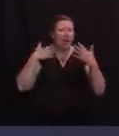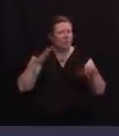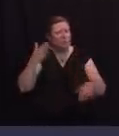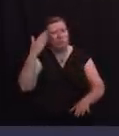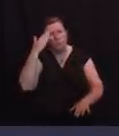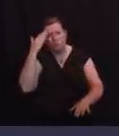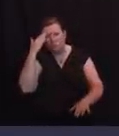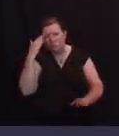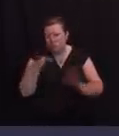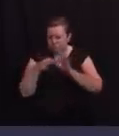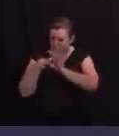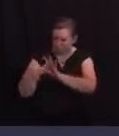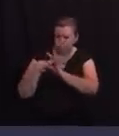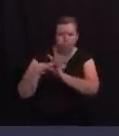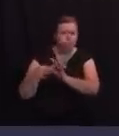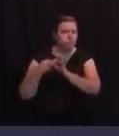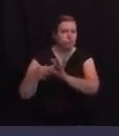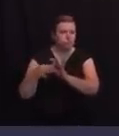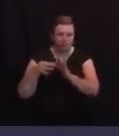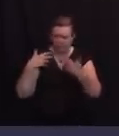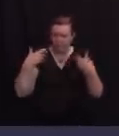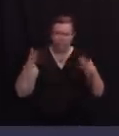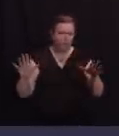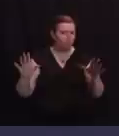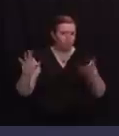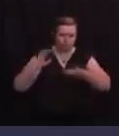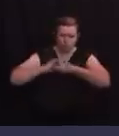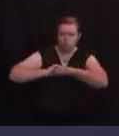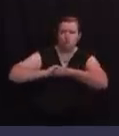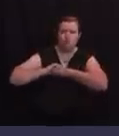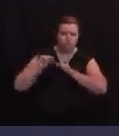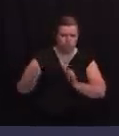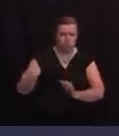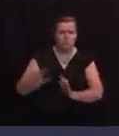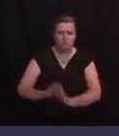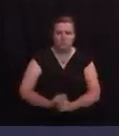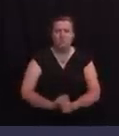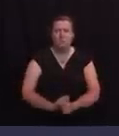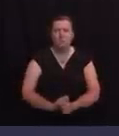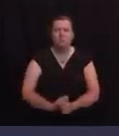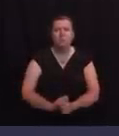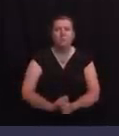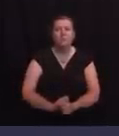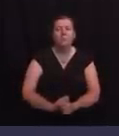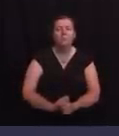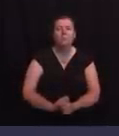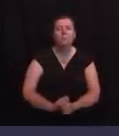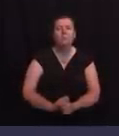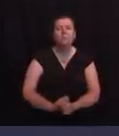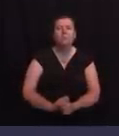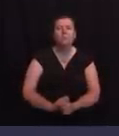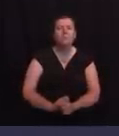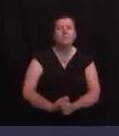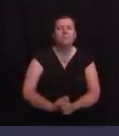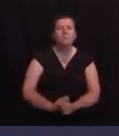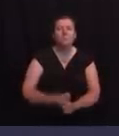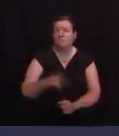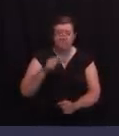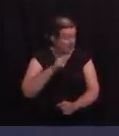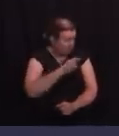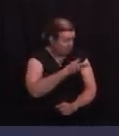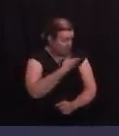community, certainly including Atlantic City, but any reiteration of some of the things you said on Monday in terms of the areas